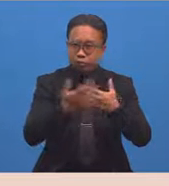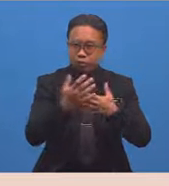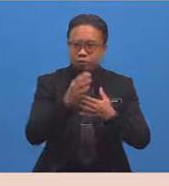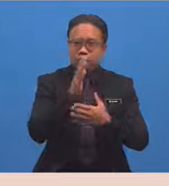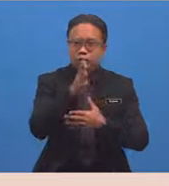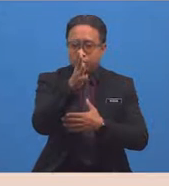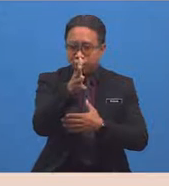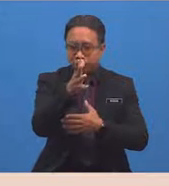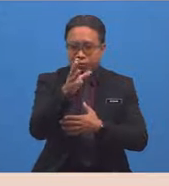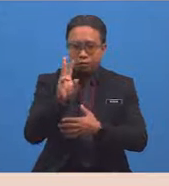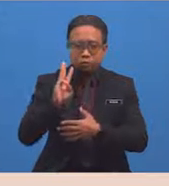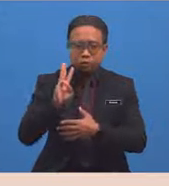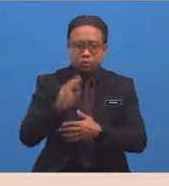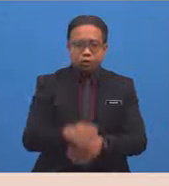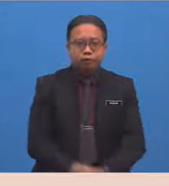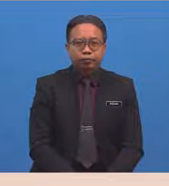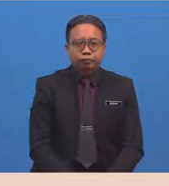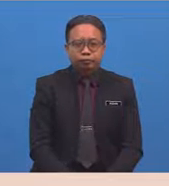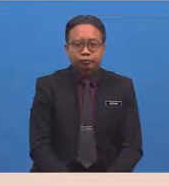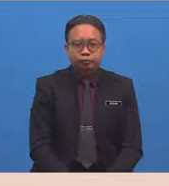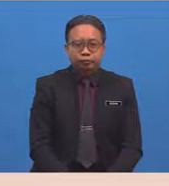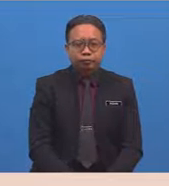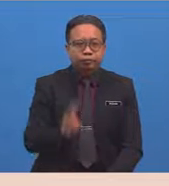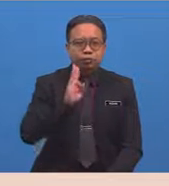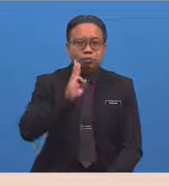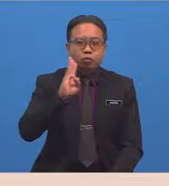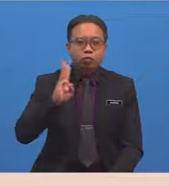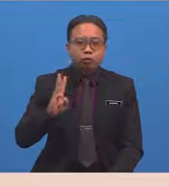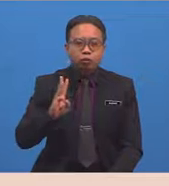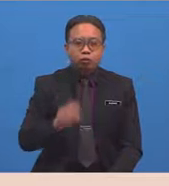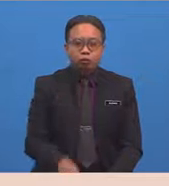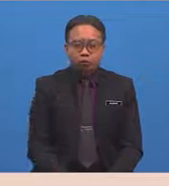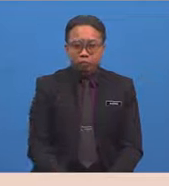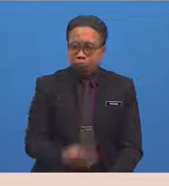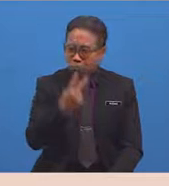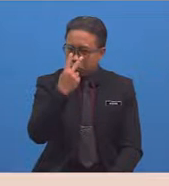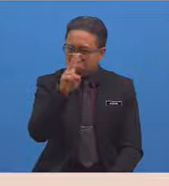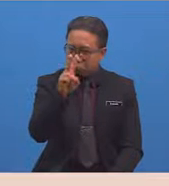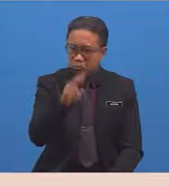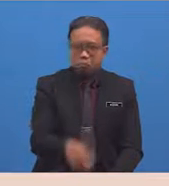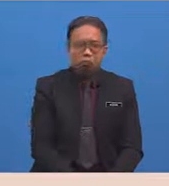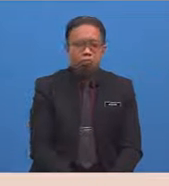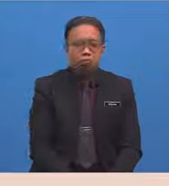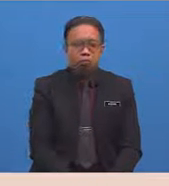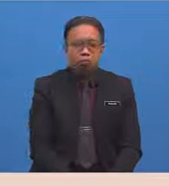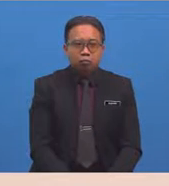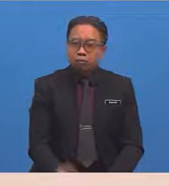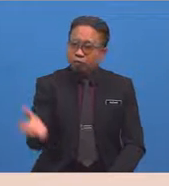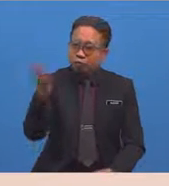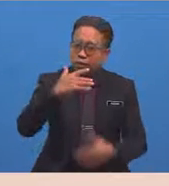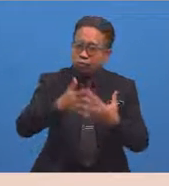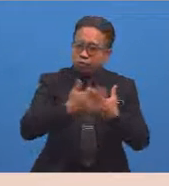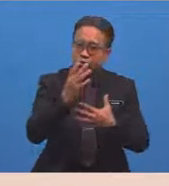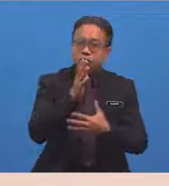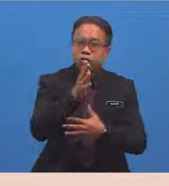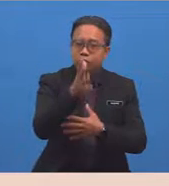Whiz. Yeah, like I said earlier, the one with the funky hair and the cool specs and really awesome costume. So let's call